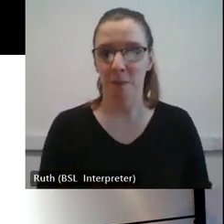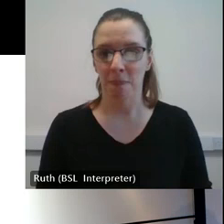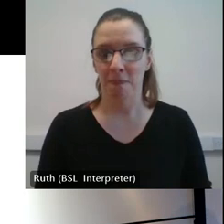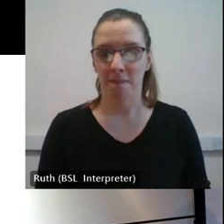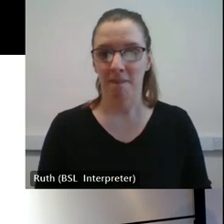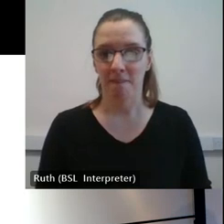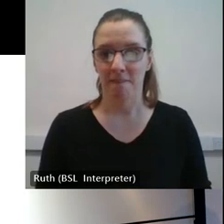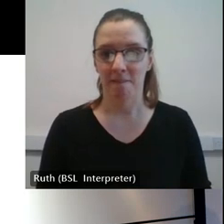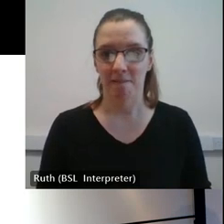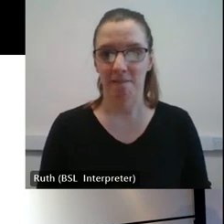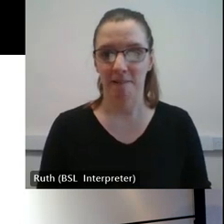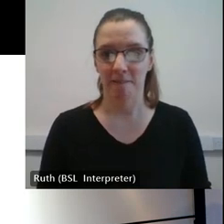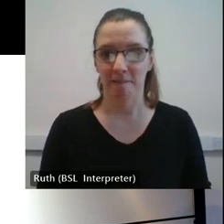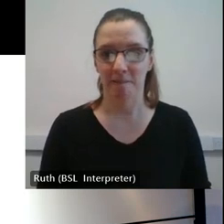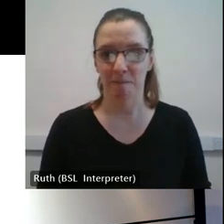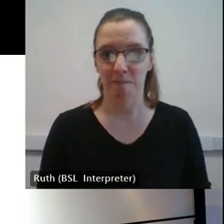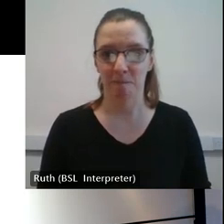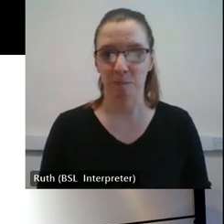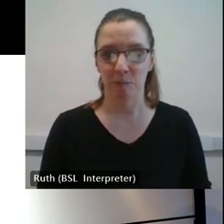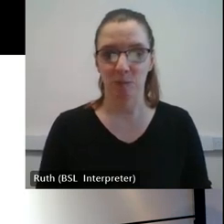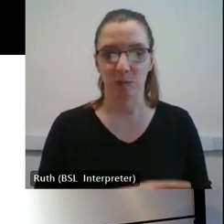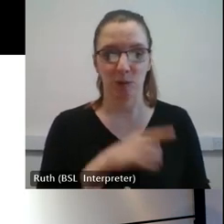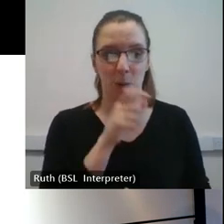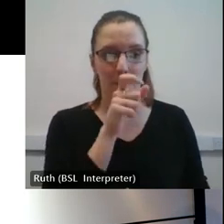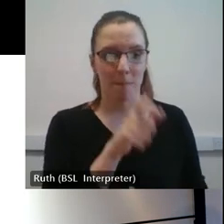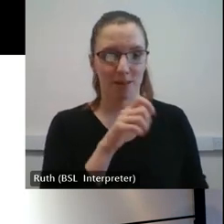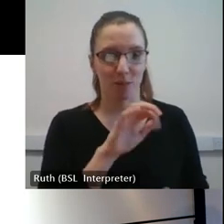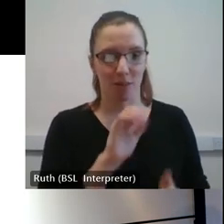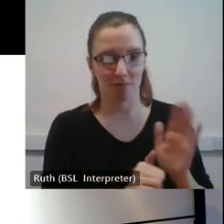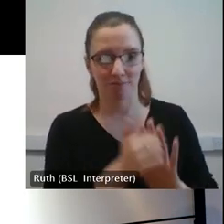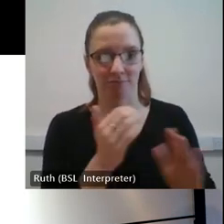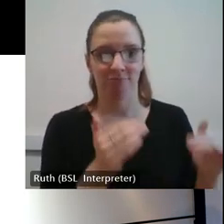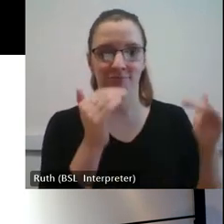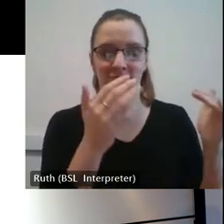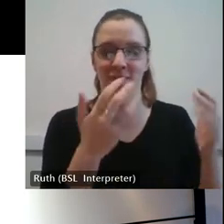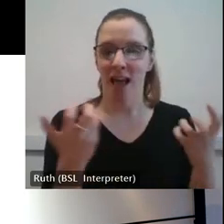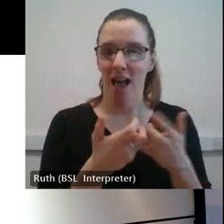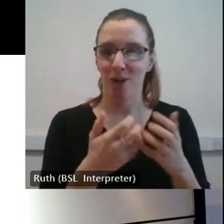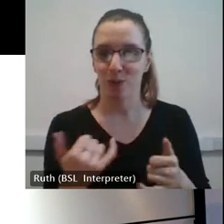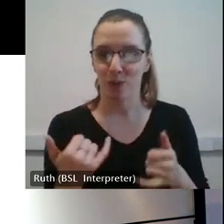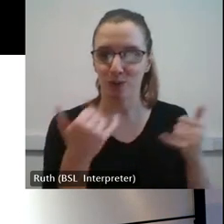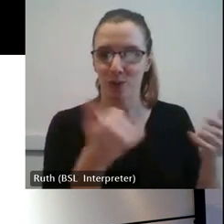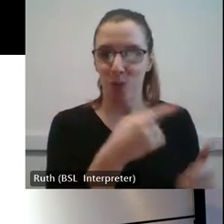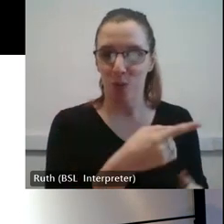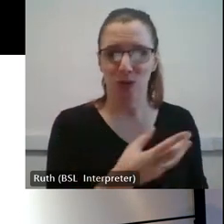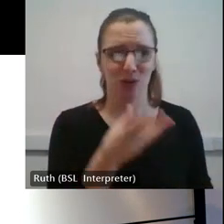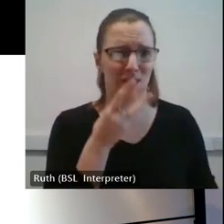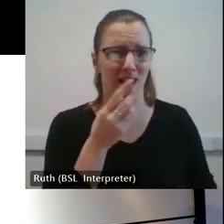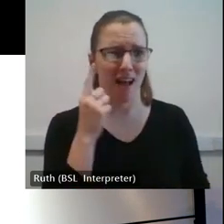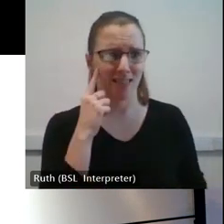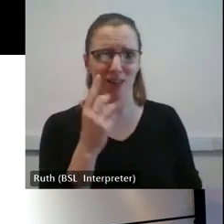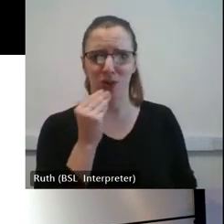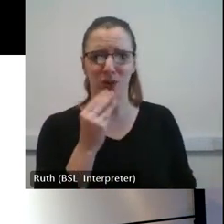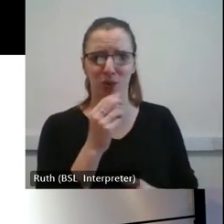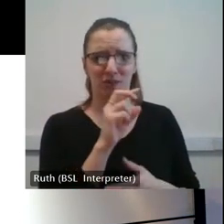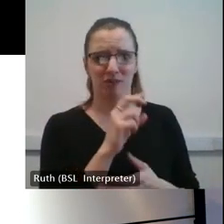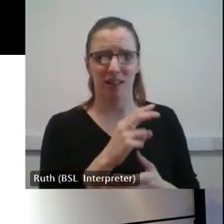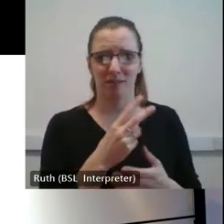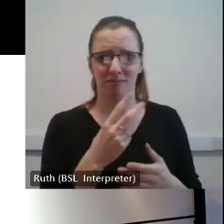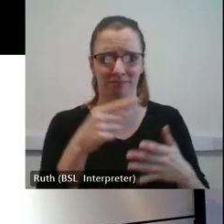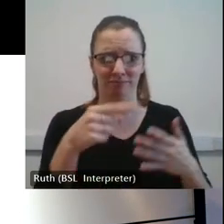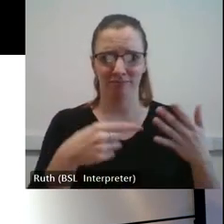is that talented? You know, because I think the use of multiple languages, it's a talent on its